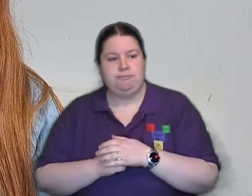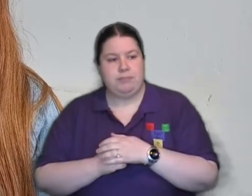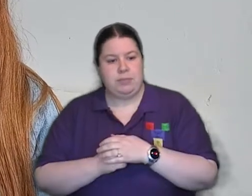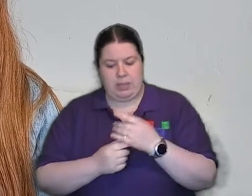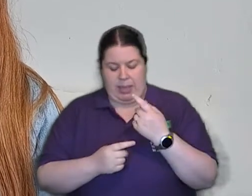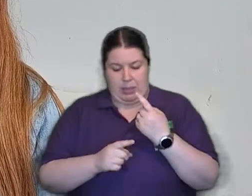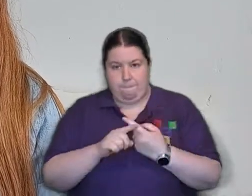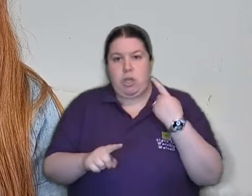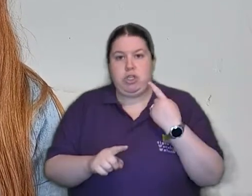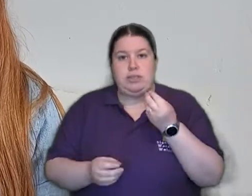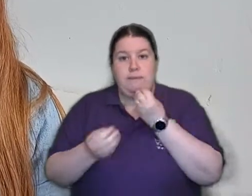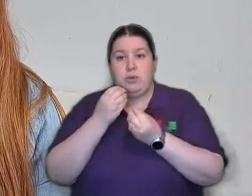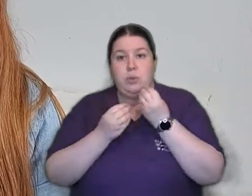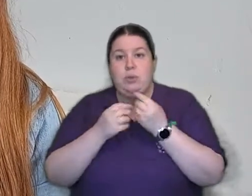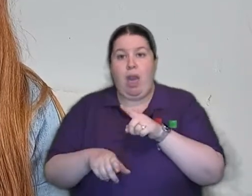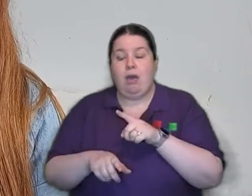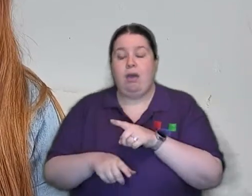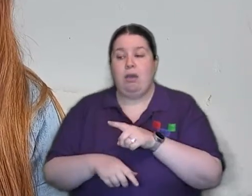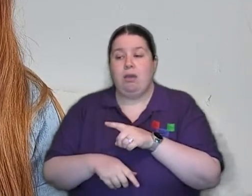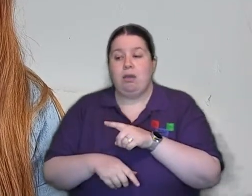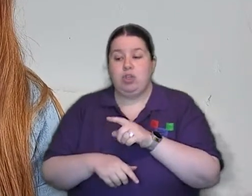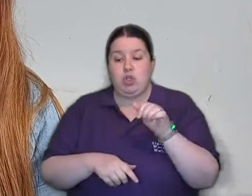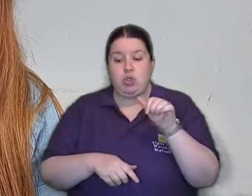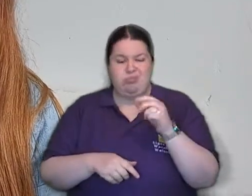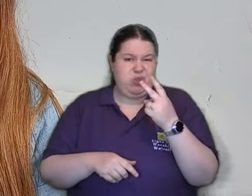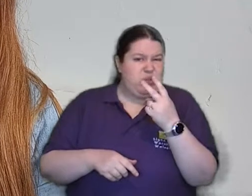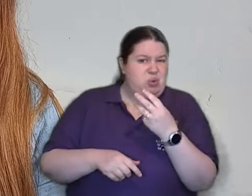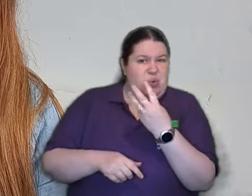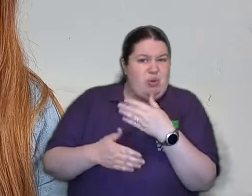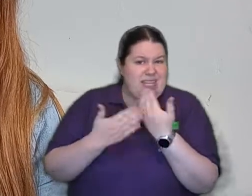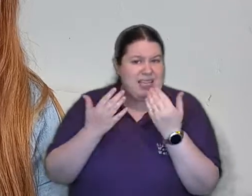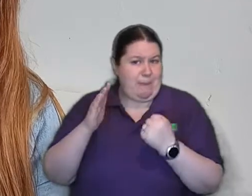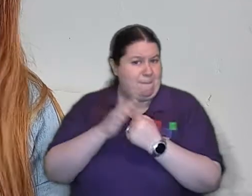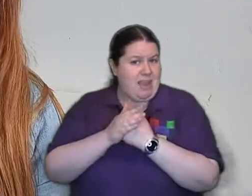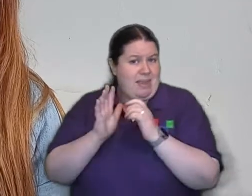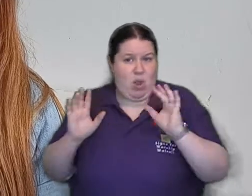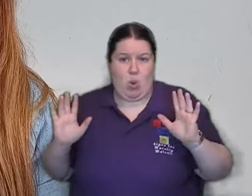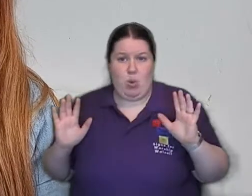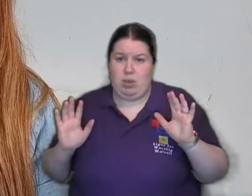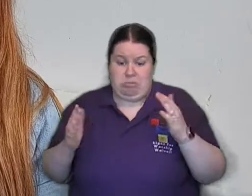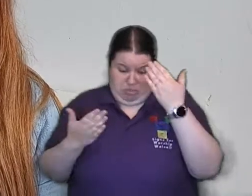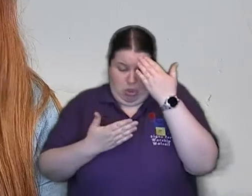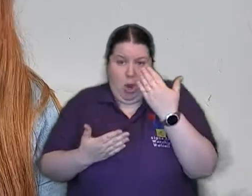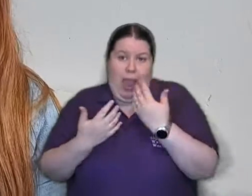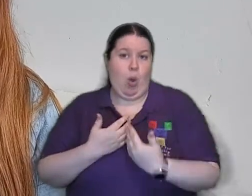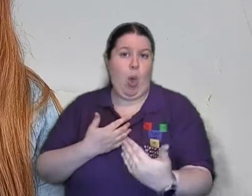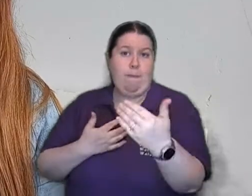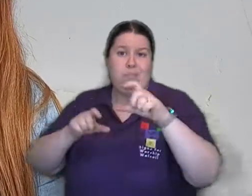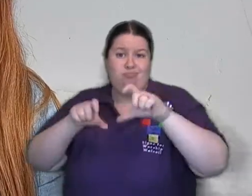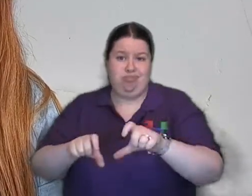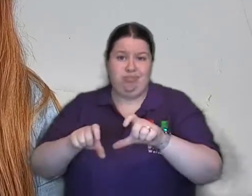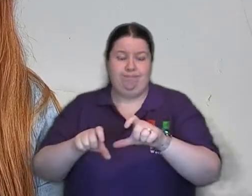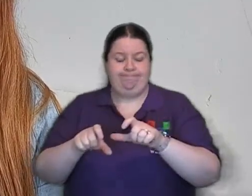survival. Emergency food supplies were stocked in the shelter that were intended to last 2 to 3 days, but with no way